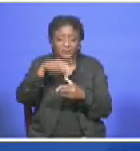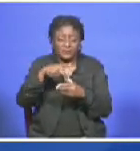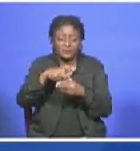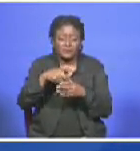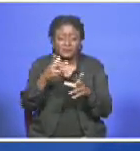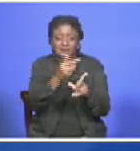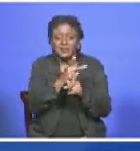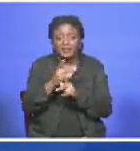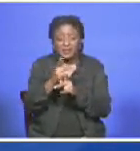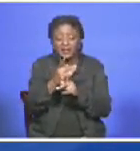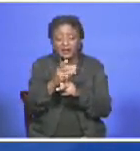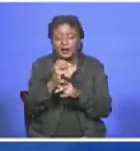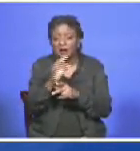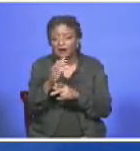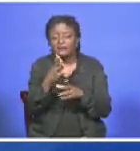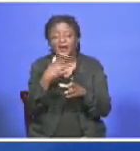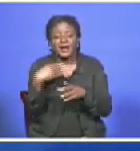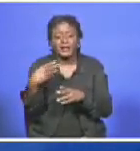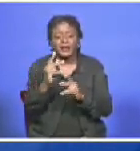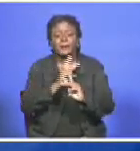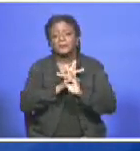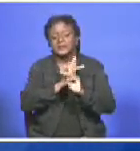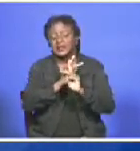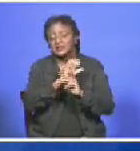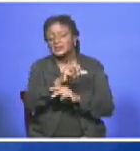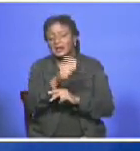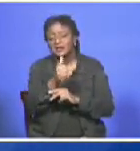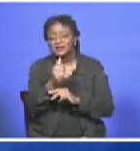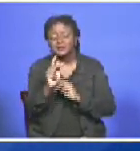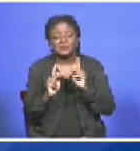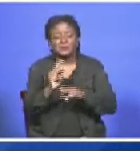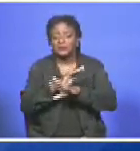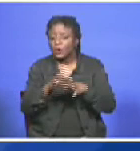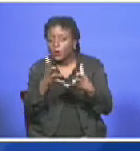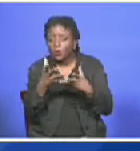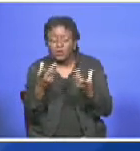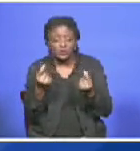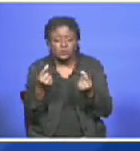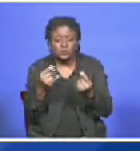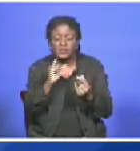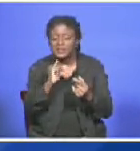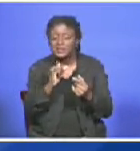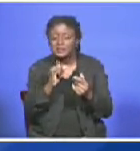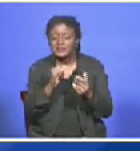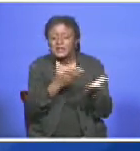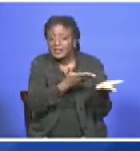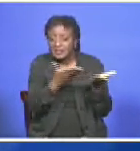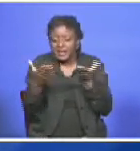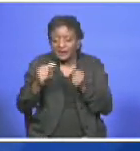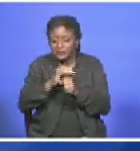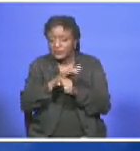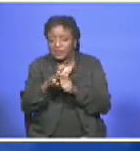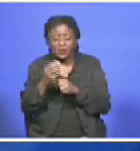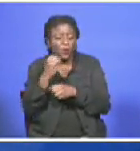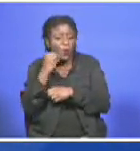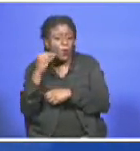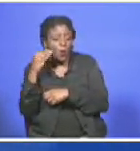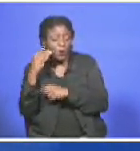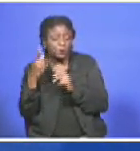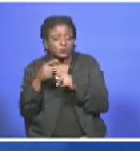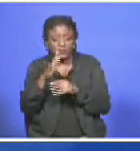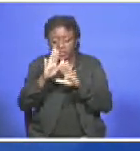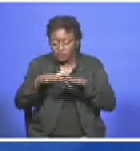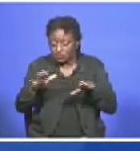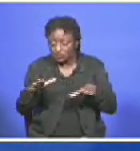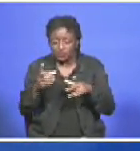of and protecting others. So what people don't necessarily want to do in that situation is take it home to their children, take it home